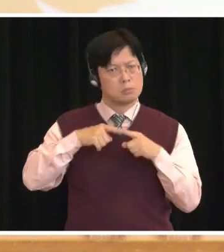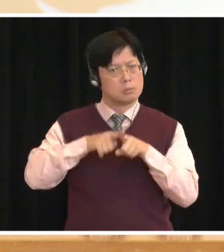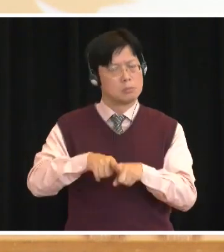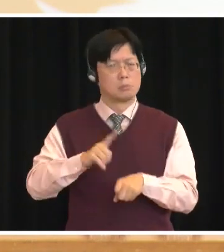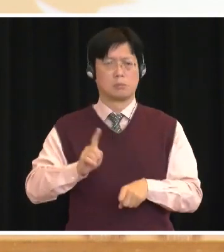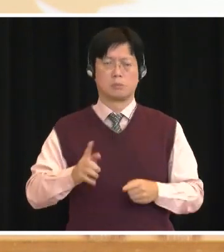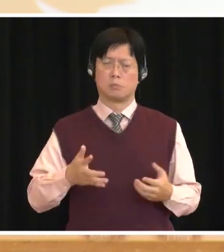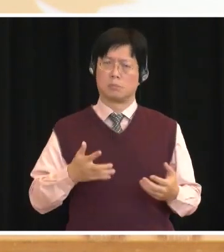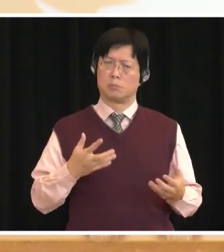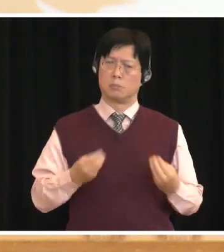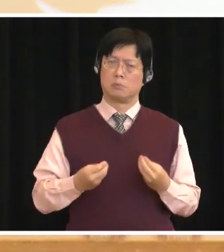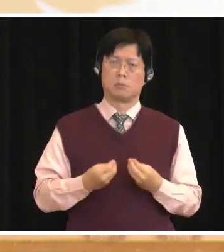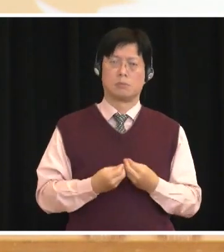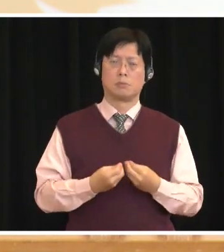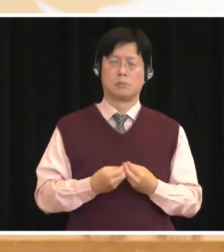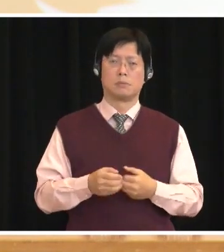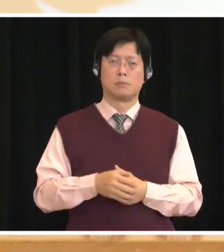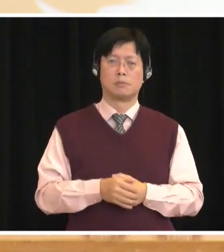So far,